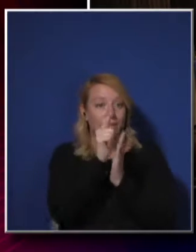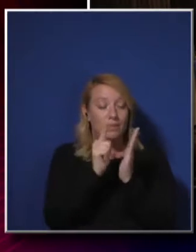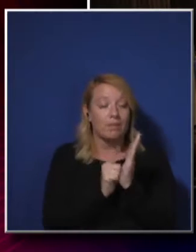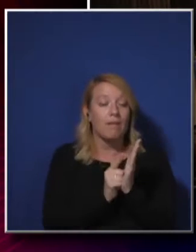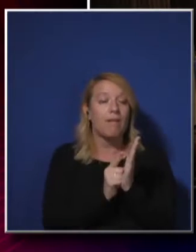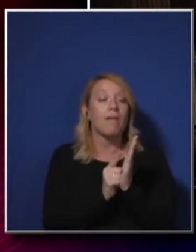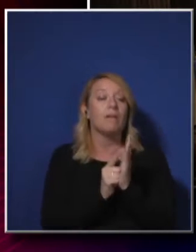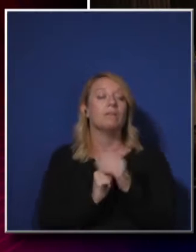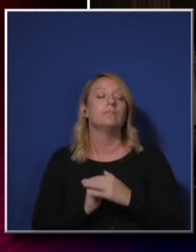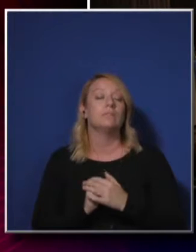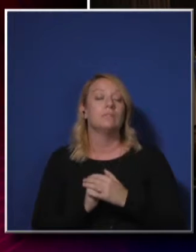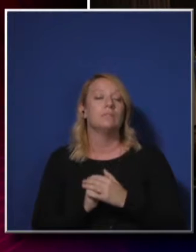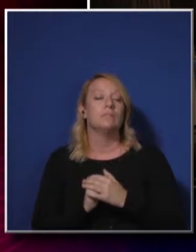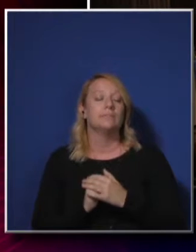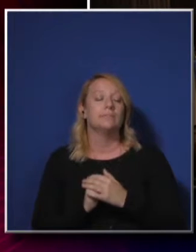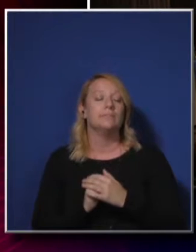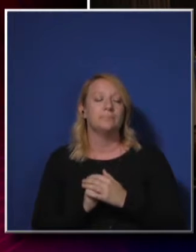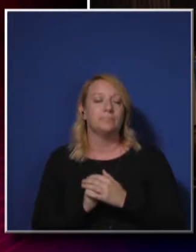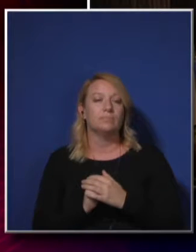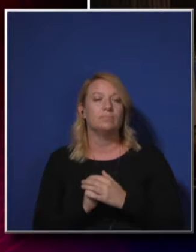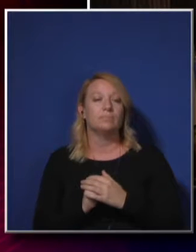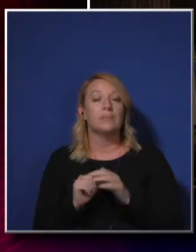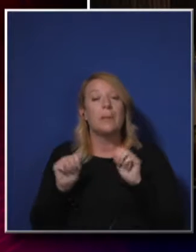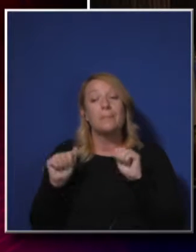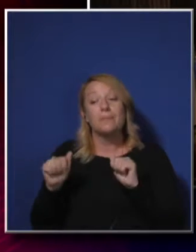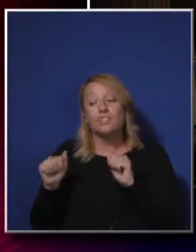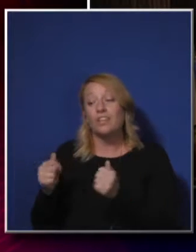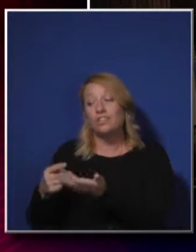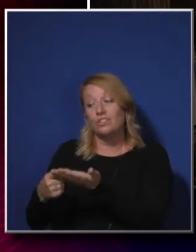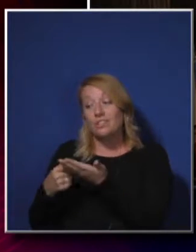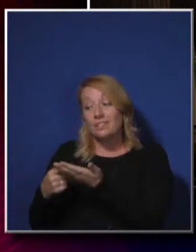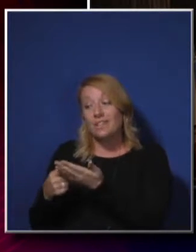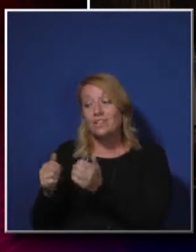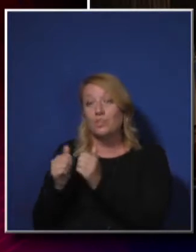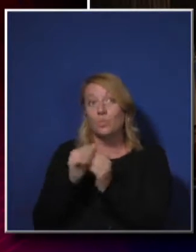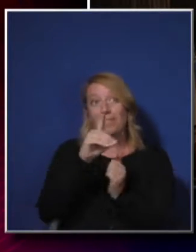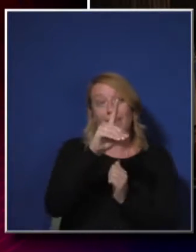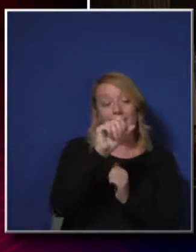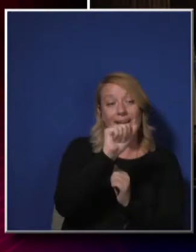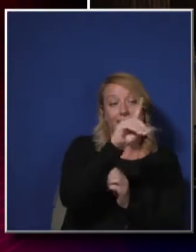38-431.03A4, and discussion of a potential agreement between ASDB and ADE.